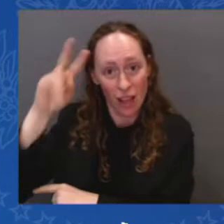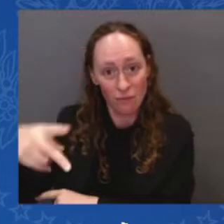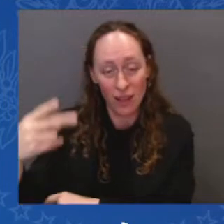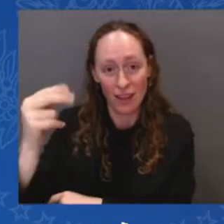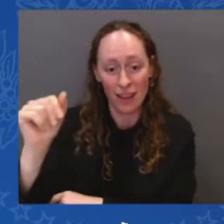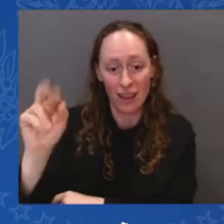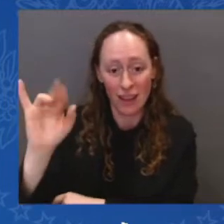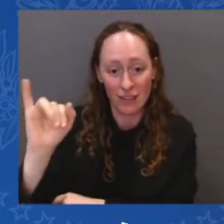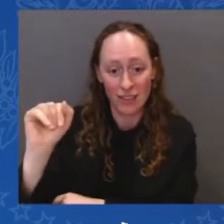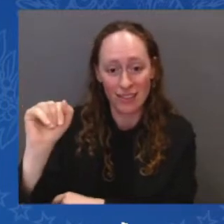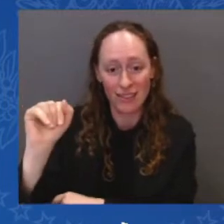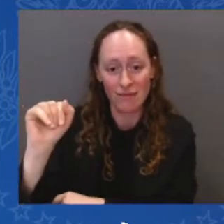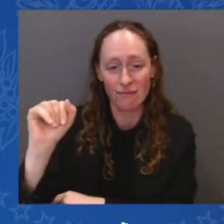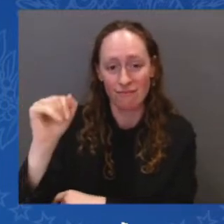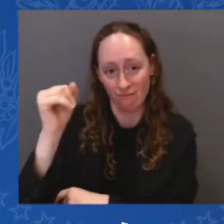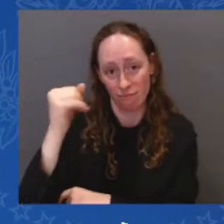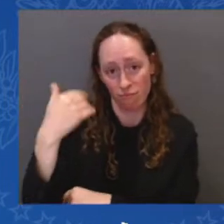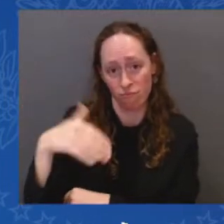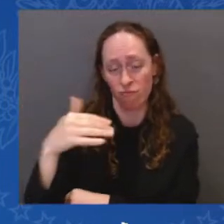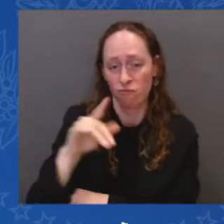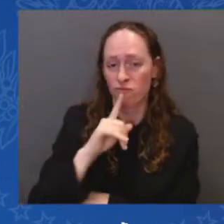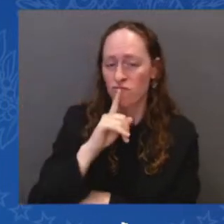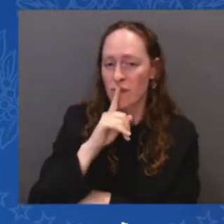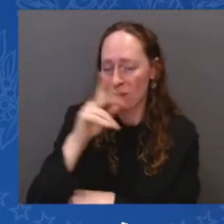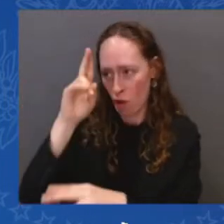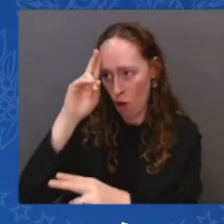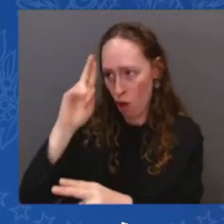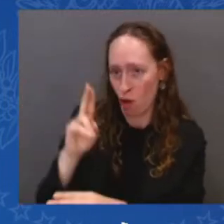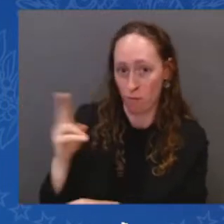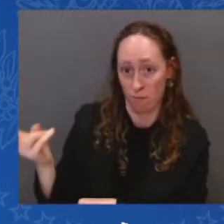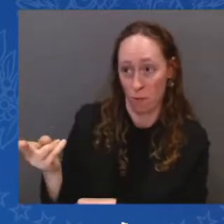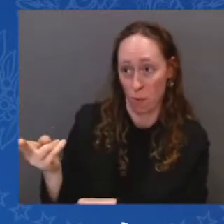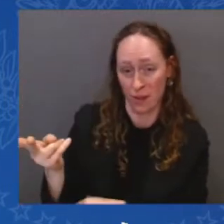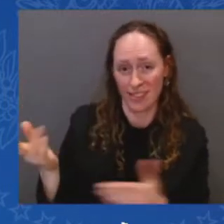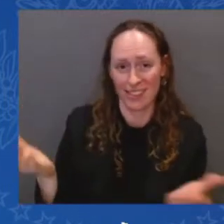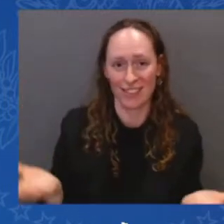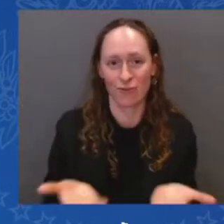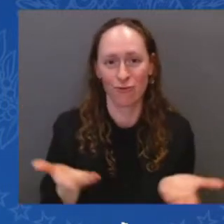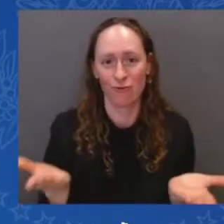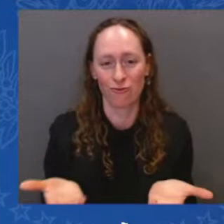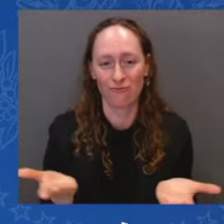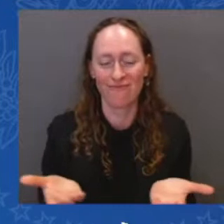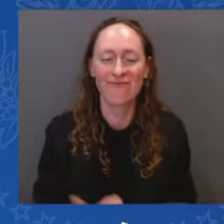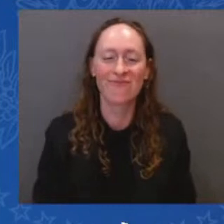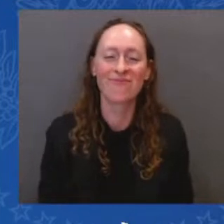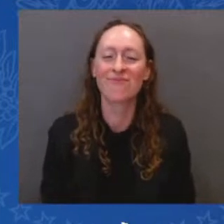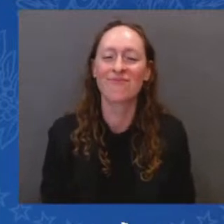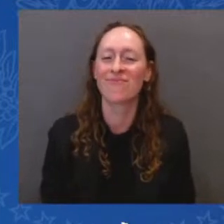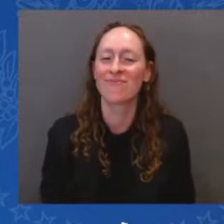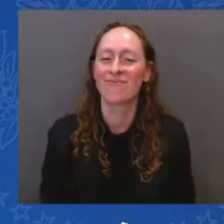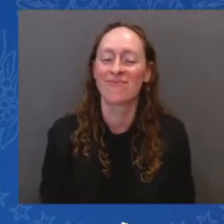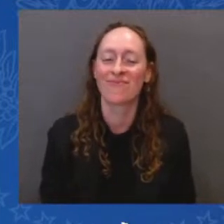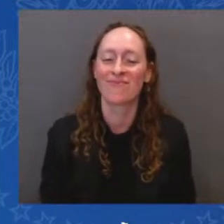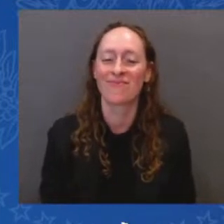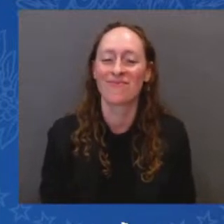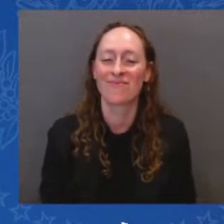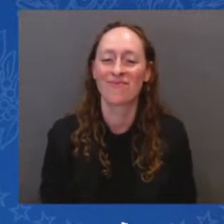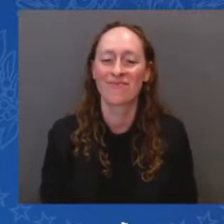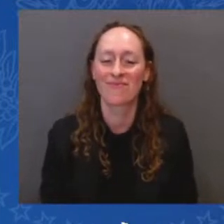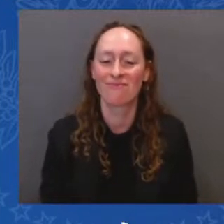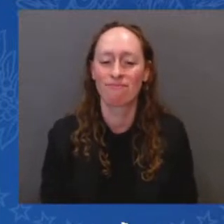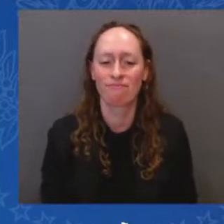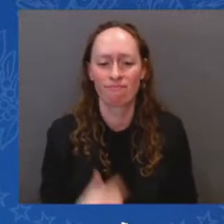you here with us today. Let me also thank the members of Congress, ambassadors, and foreign leaders who are joining